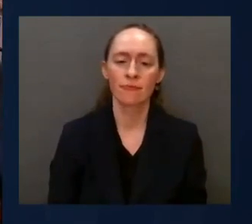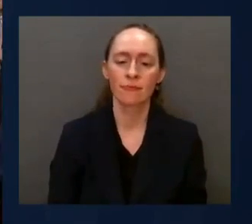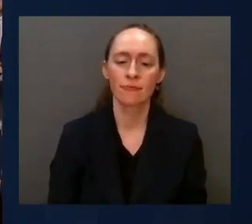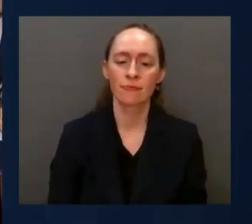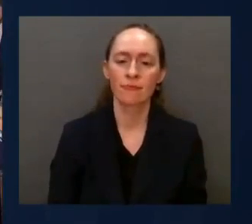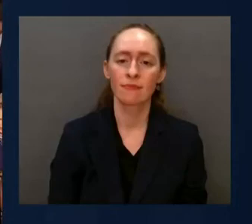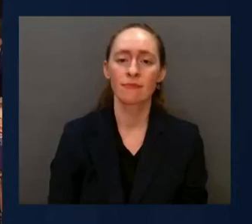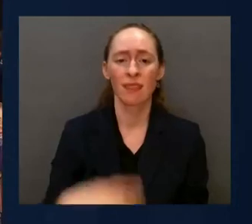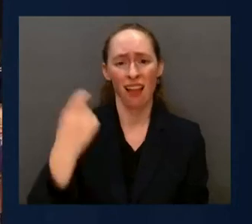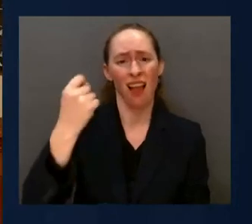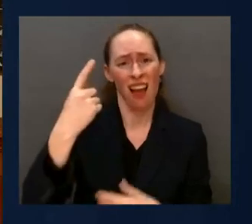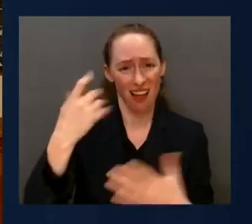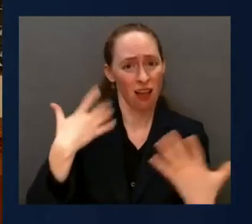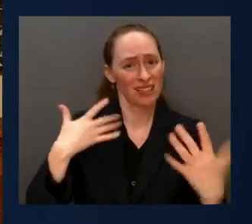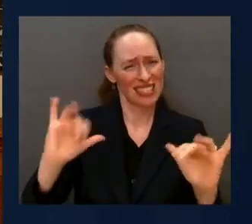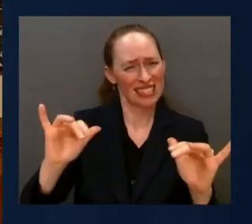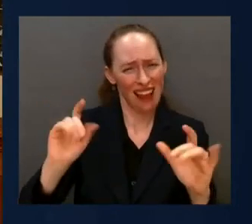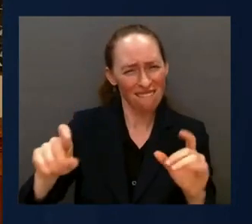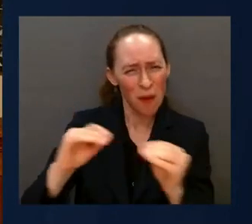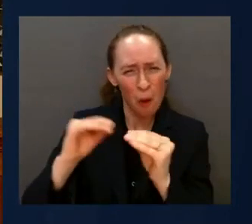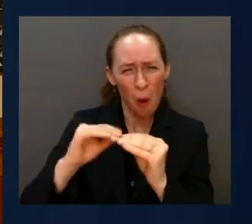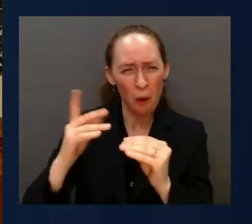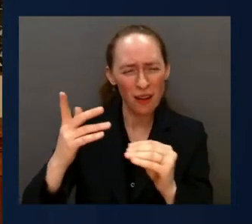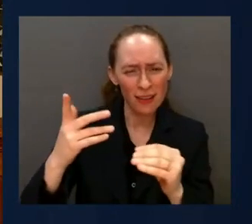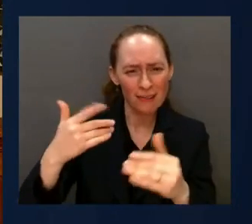We have to reward work, not just wealth.